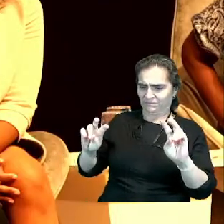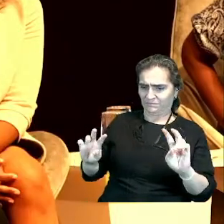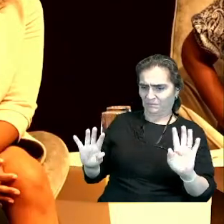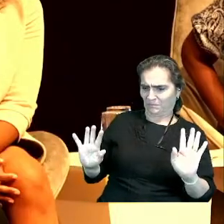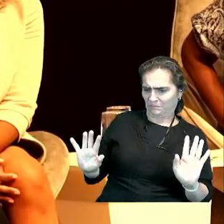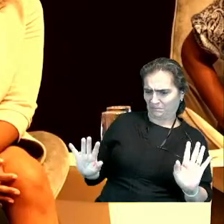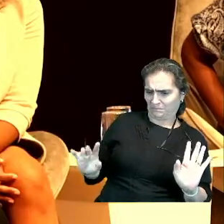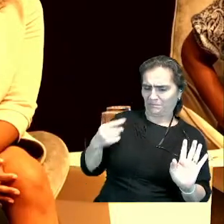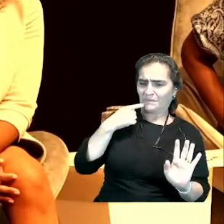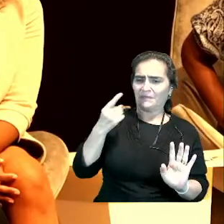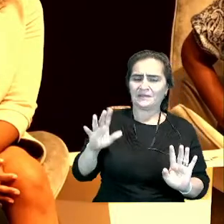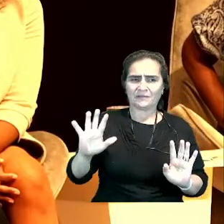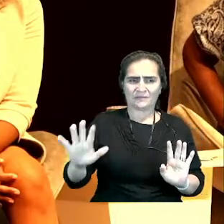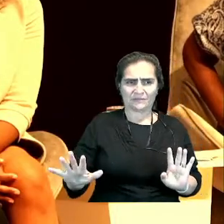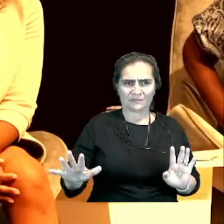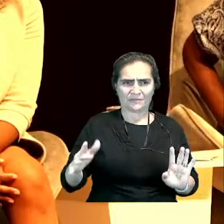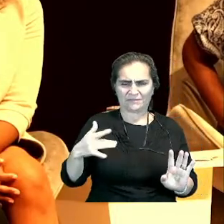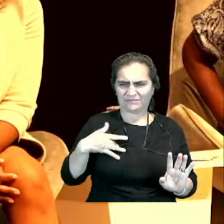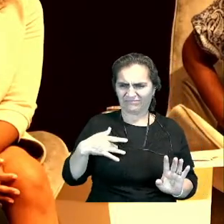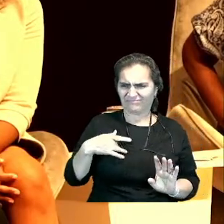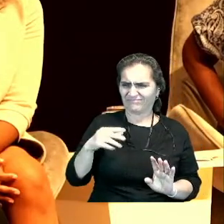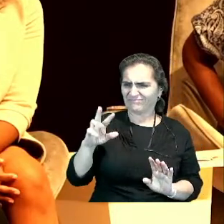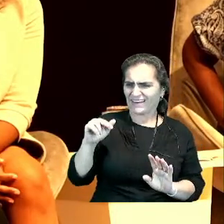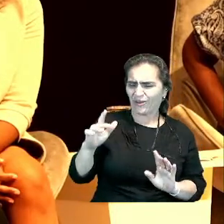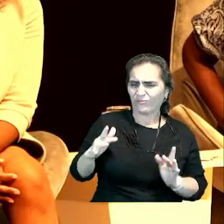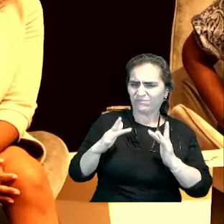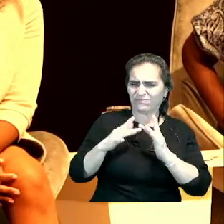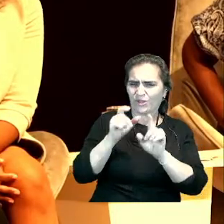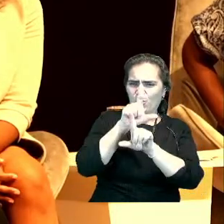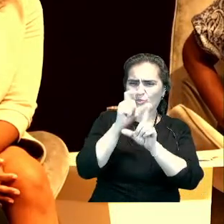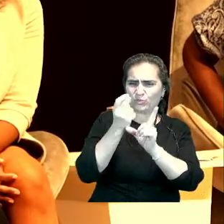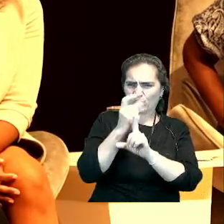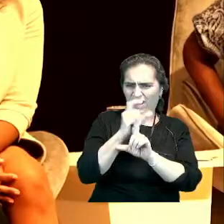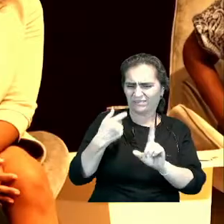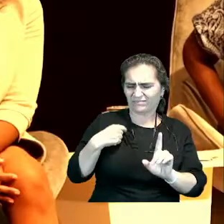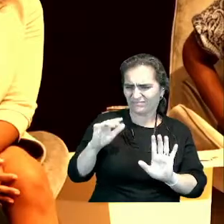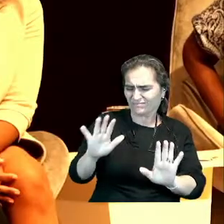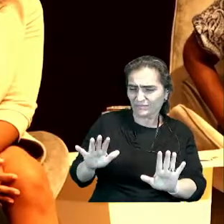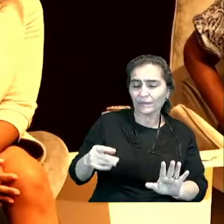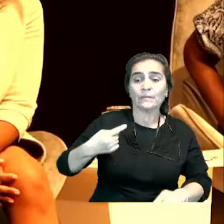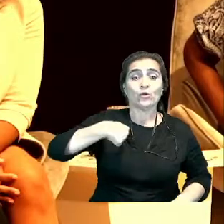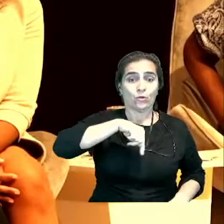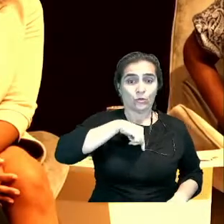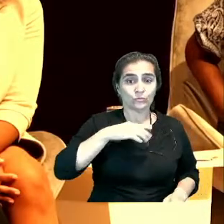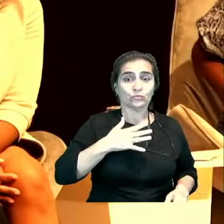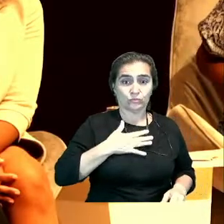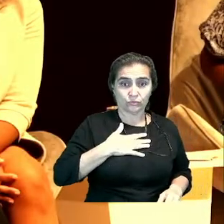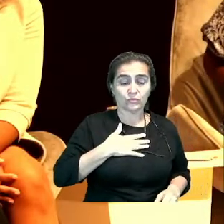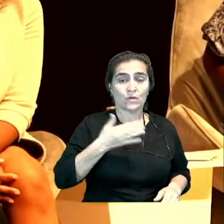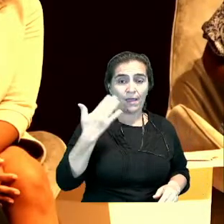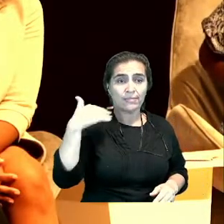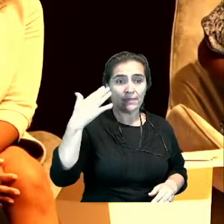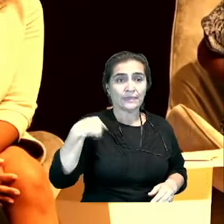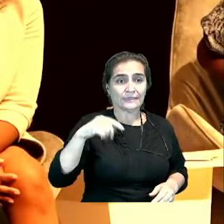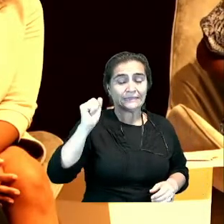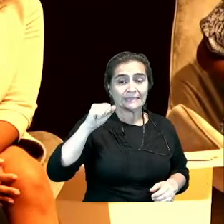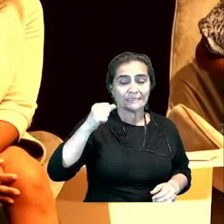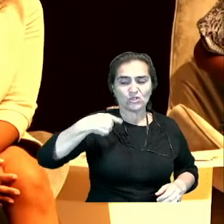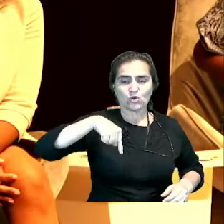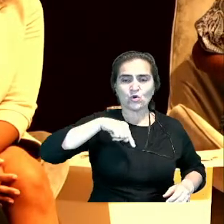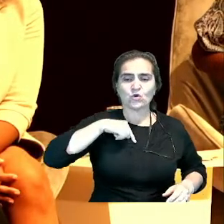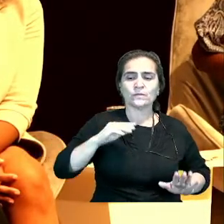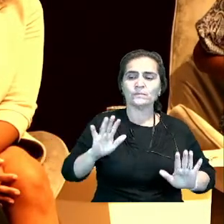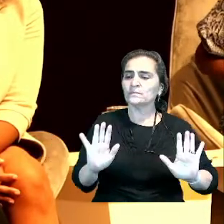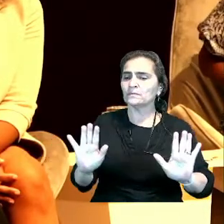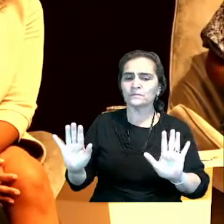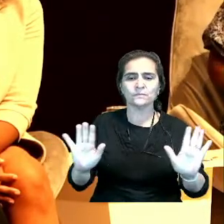because they saw this as something very superficial, something that did not have anything to do with culture. But it turns out that that is not the case. And